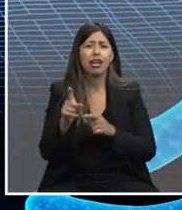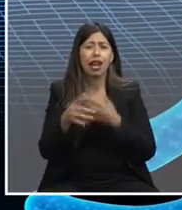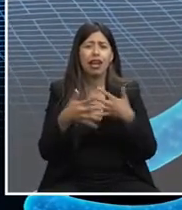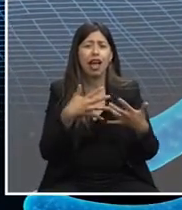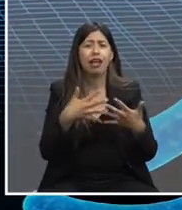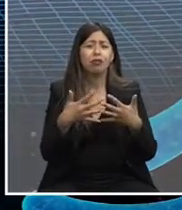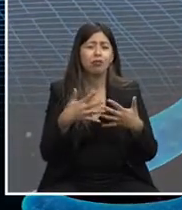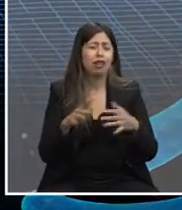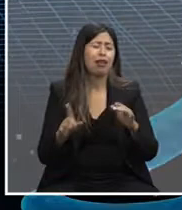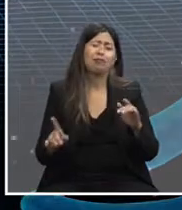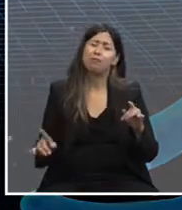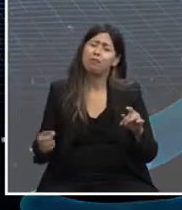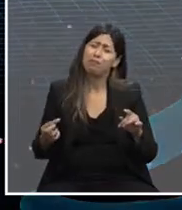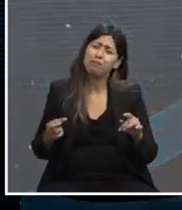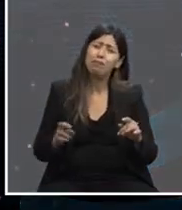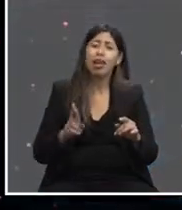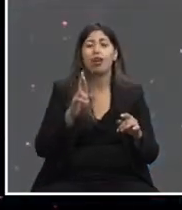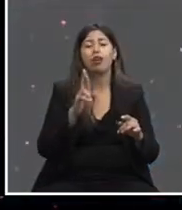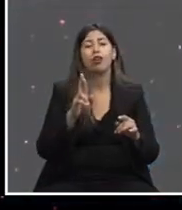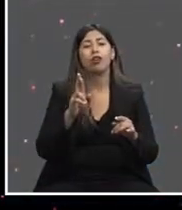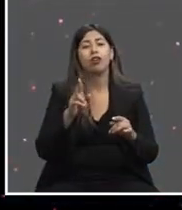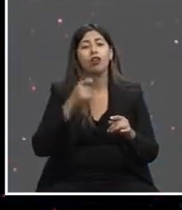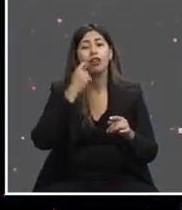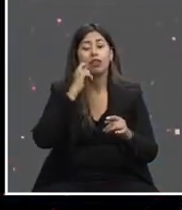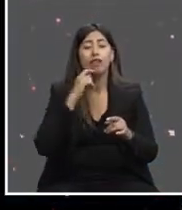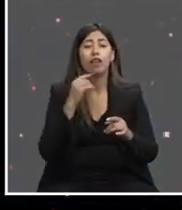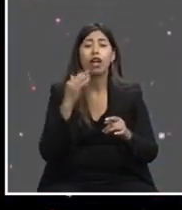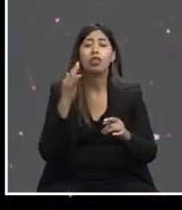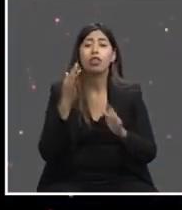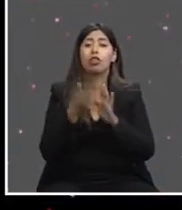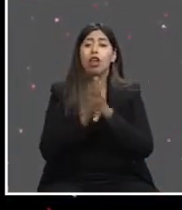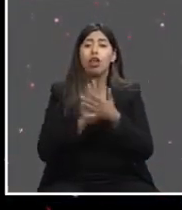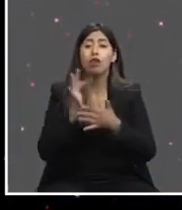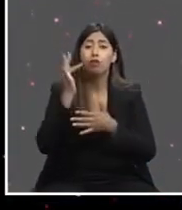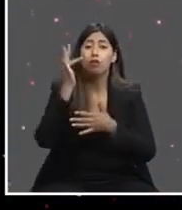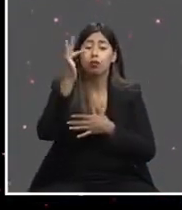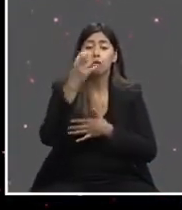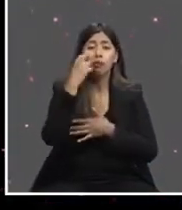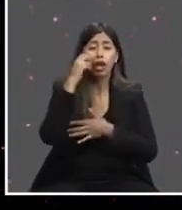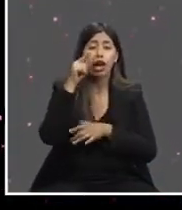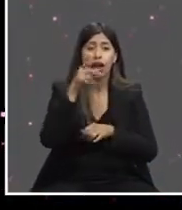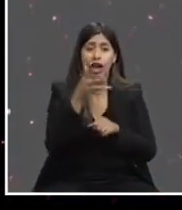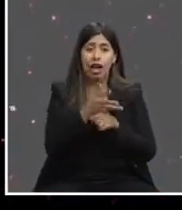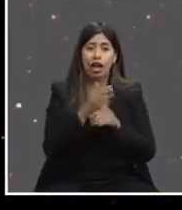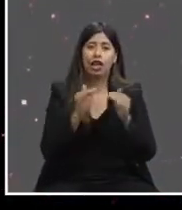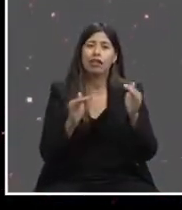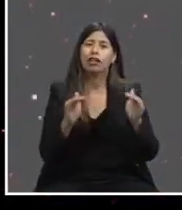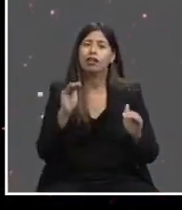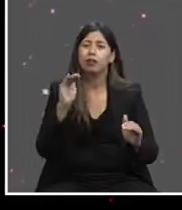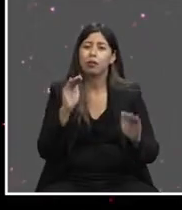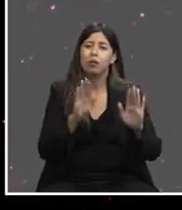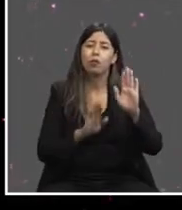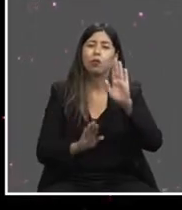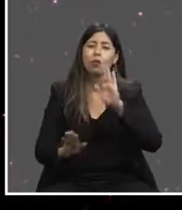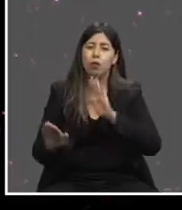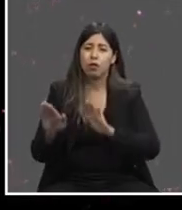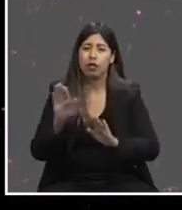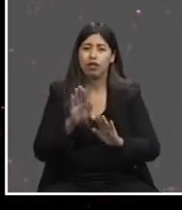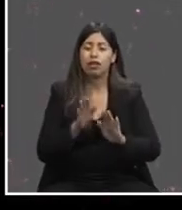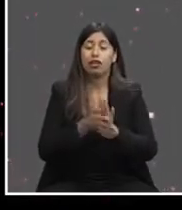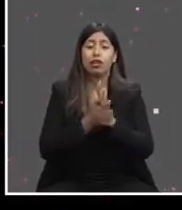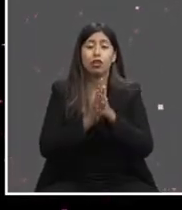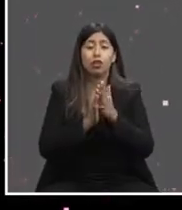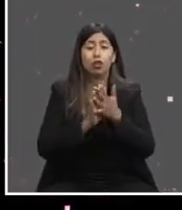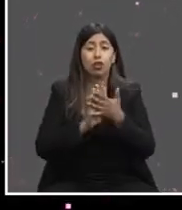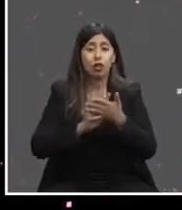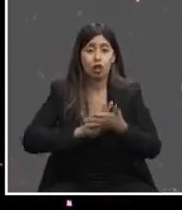humanity hangs in the balance, where every advance our ancestors have made could be squandered, and every advance our